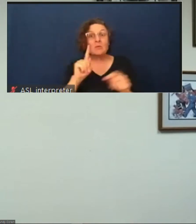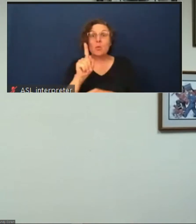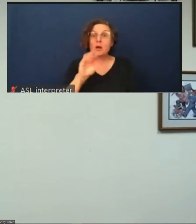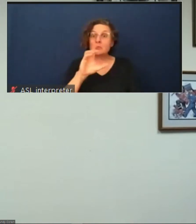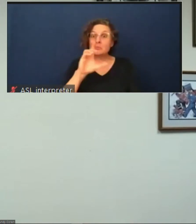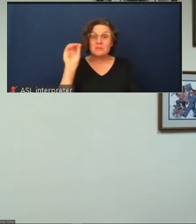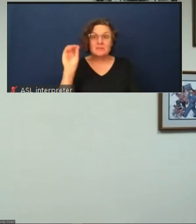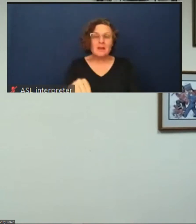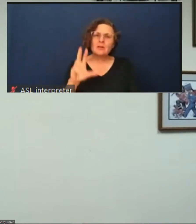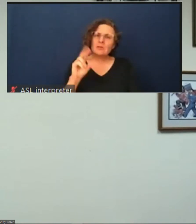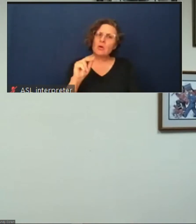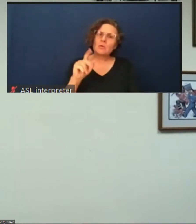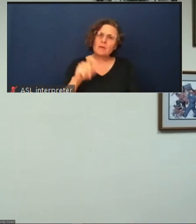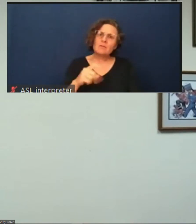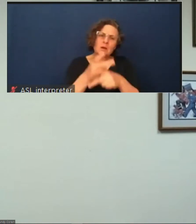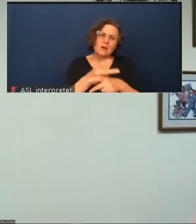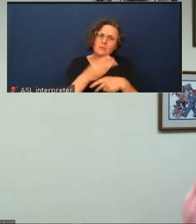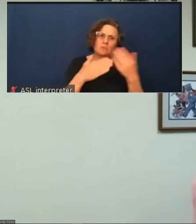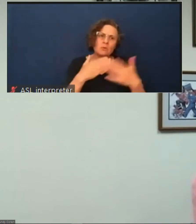precautions.